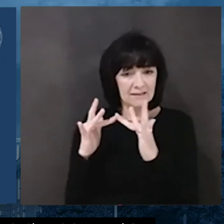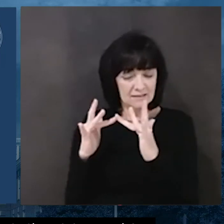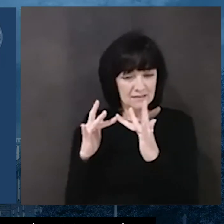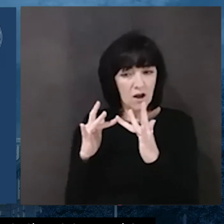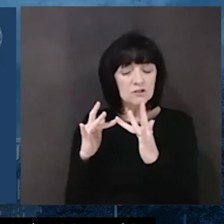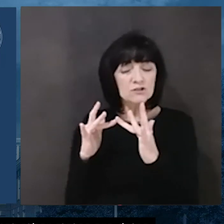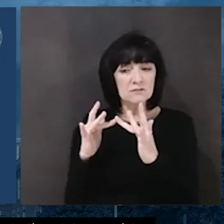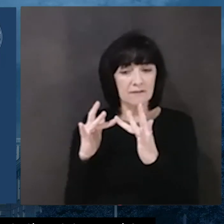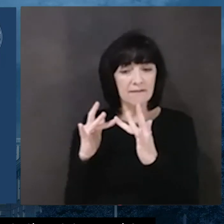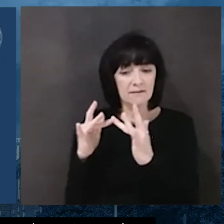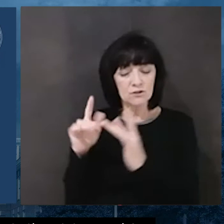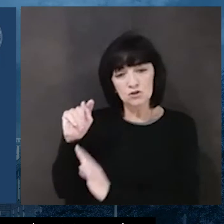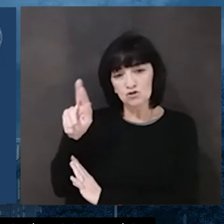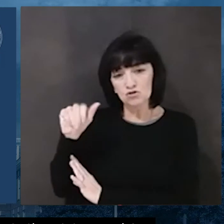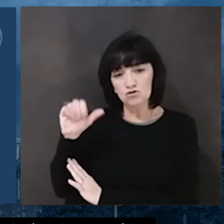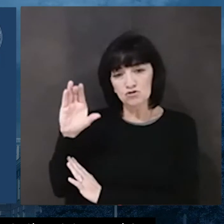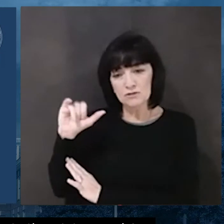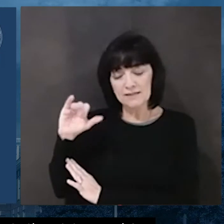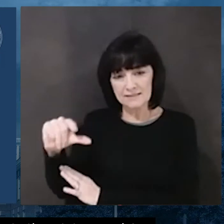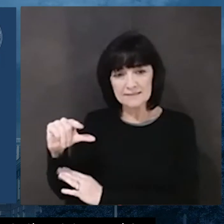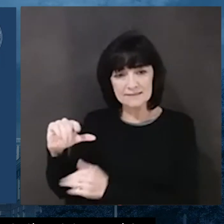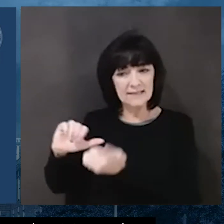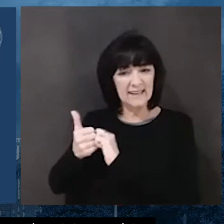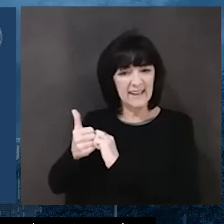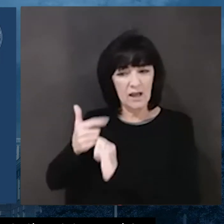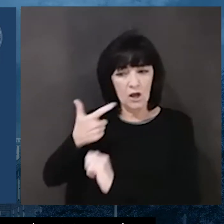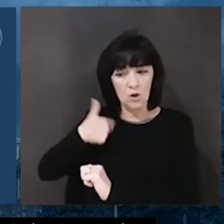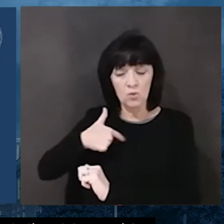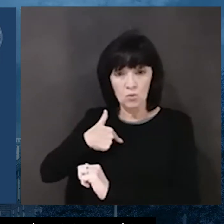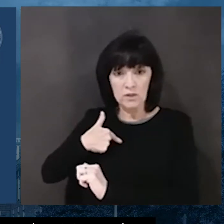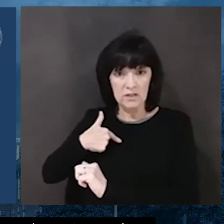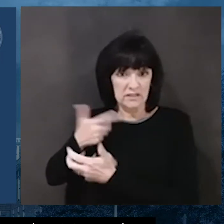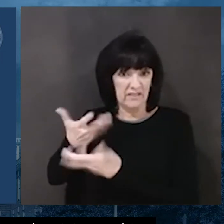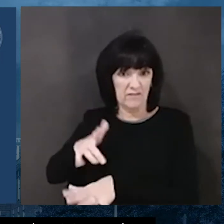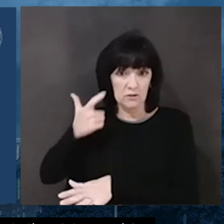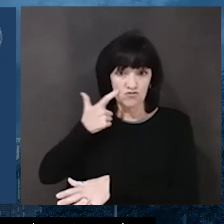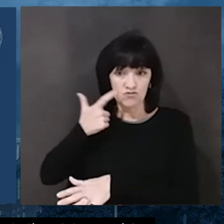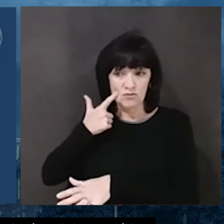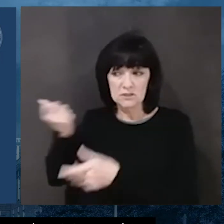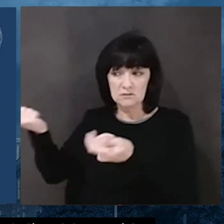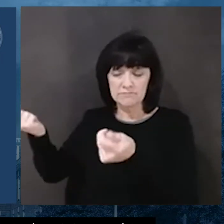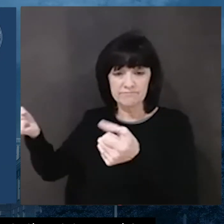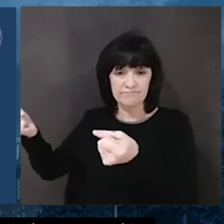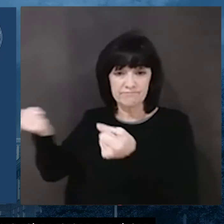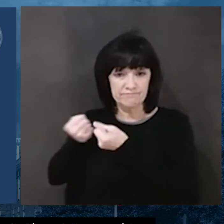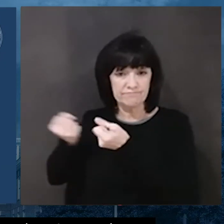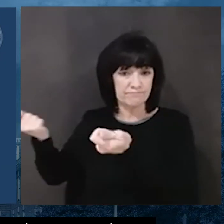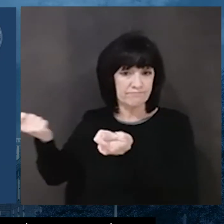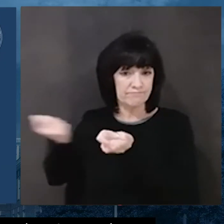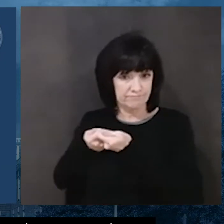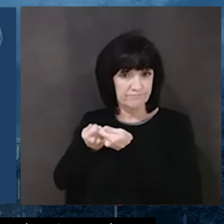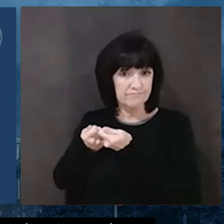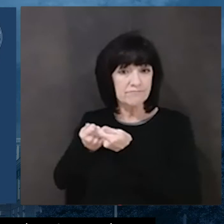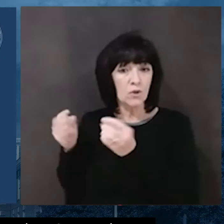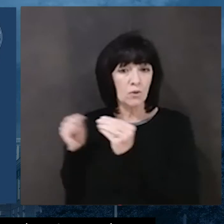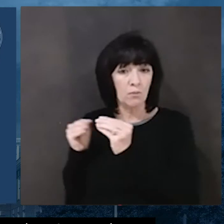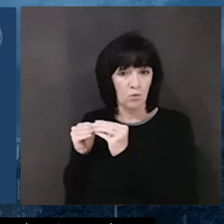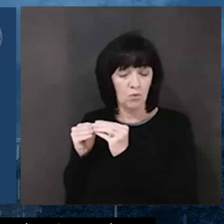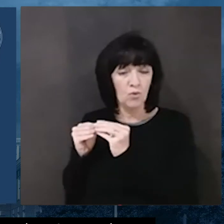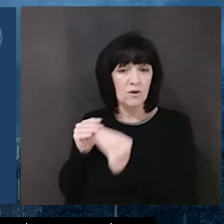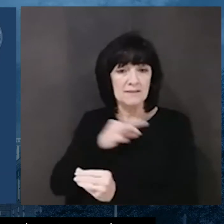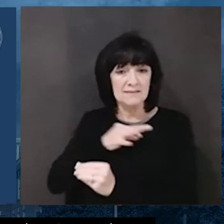there. We have increased and onboarded more staff to do the contact tracing and trying to use the